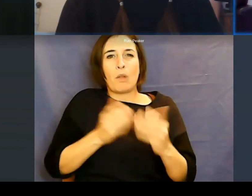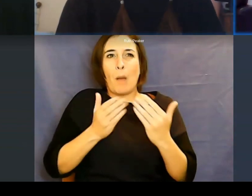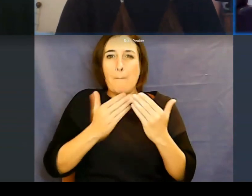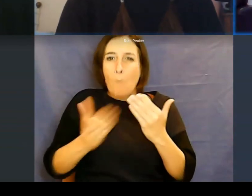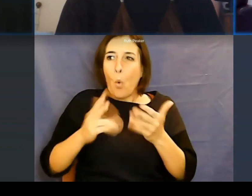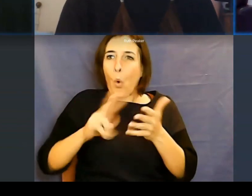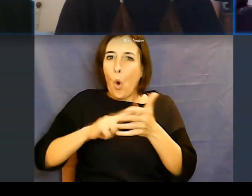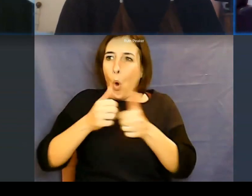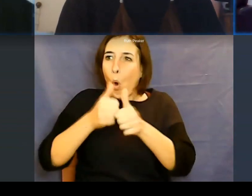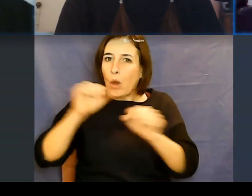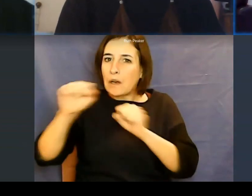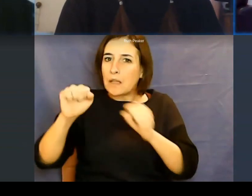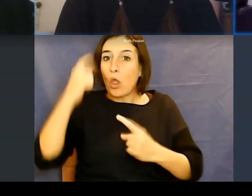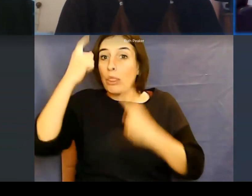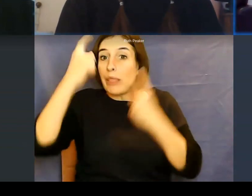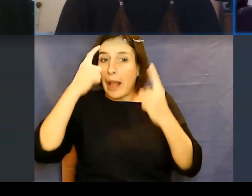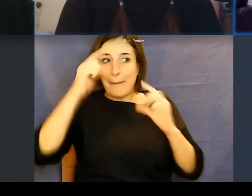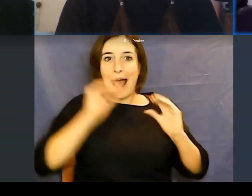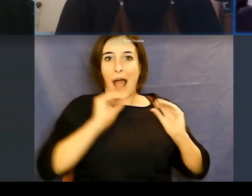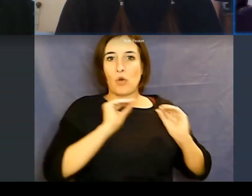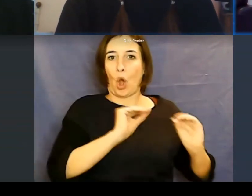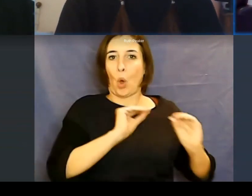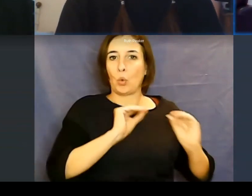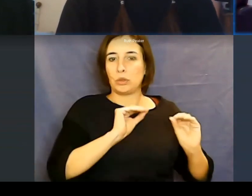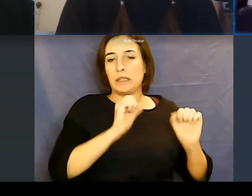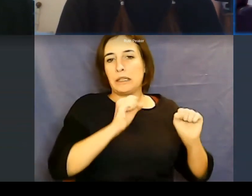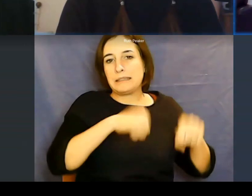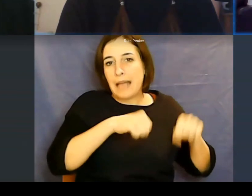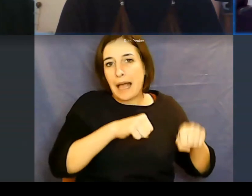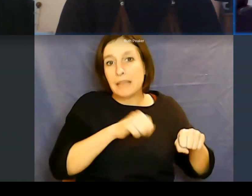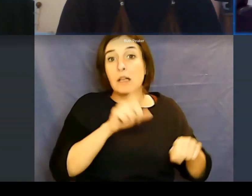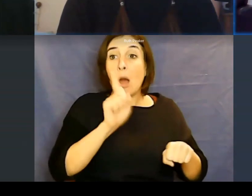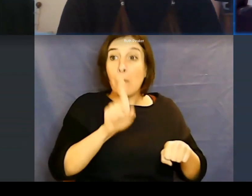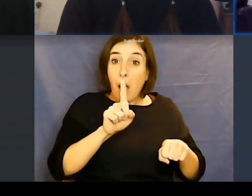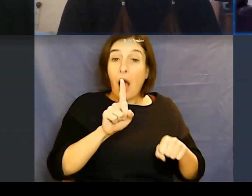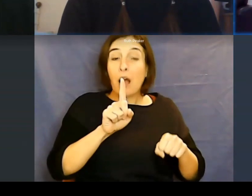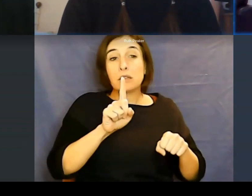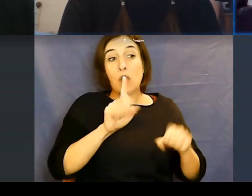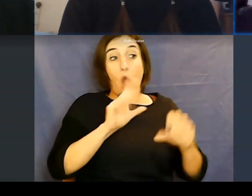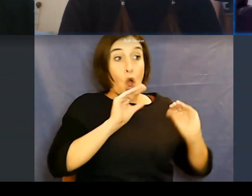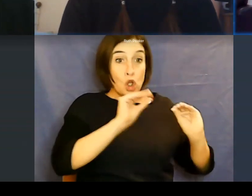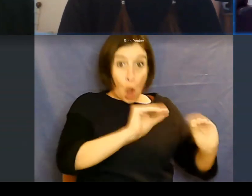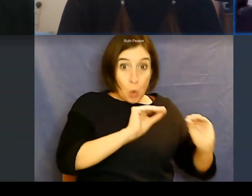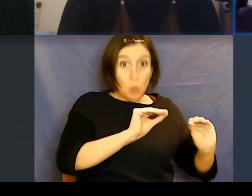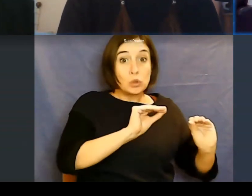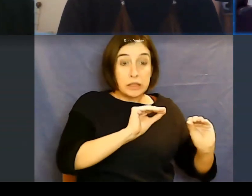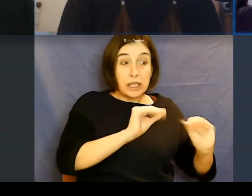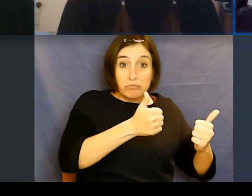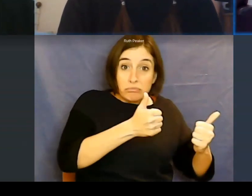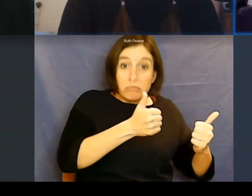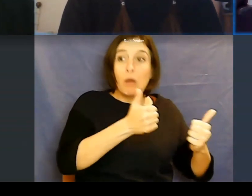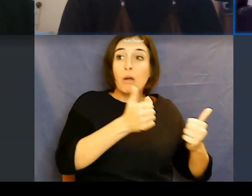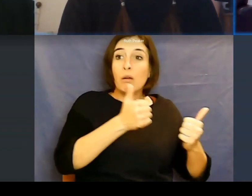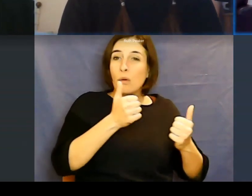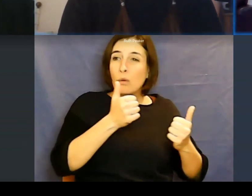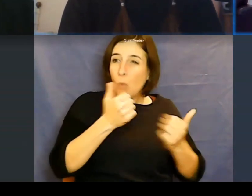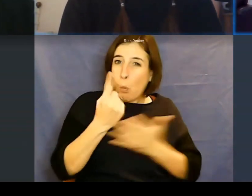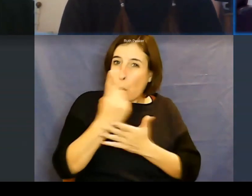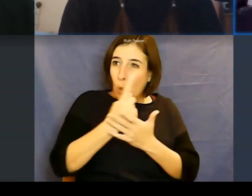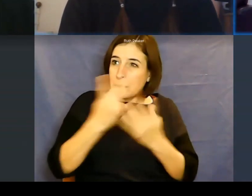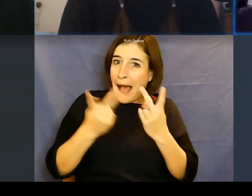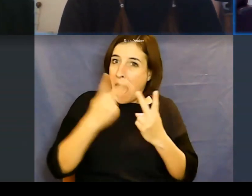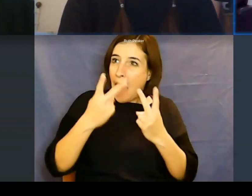around getting players involved. But what about the overall agenda around getting more people in leadership roles, you know, recruiting people in boardrooms, you know, just looking at every single